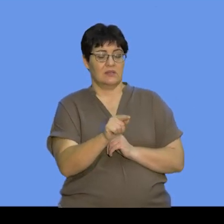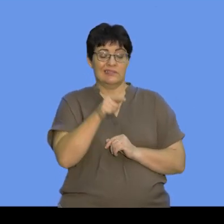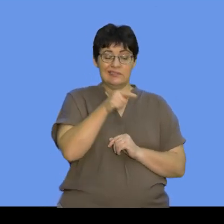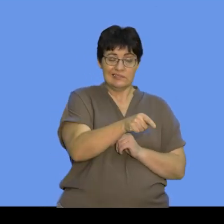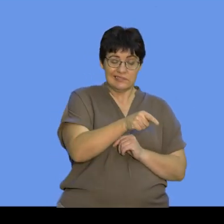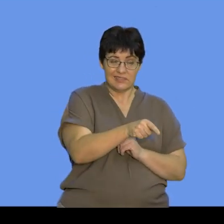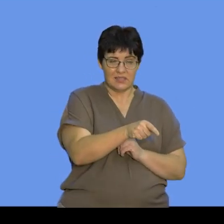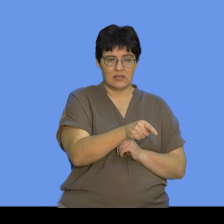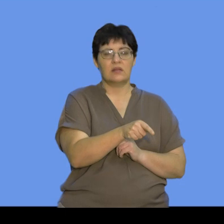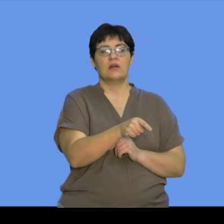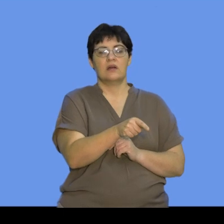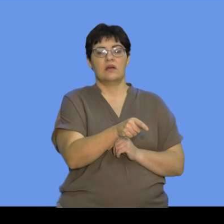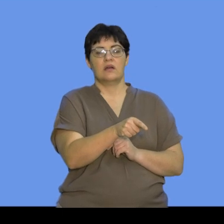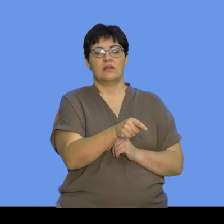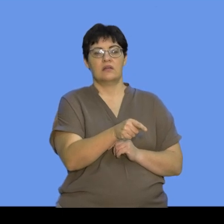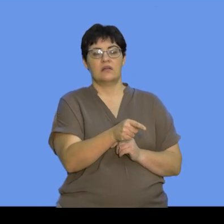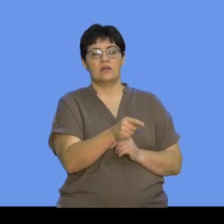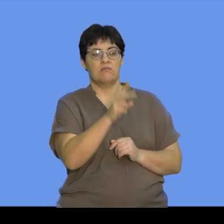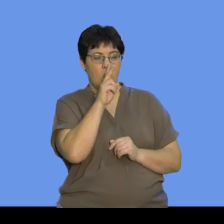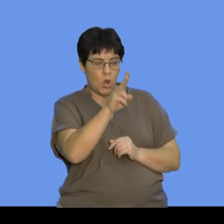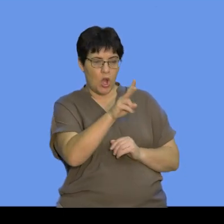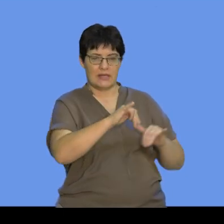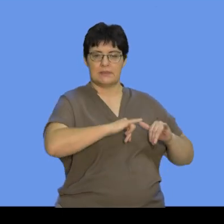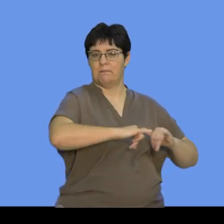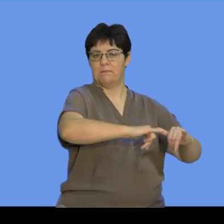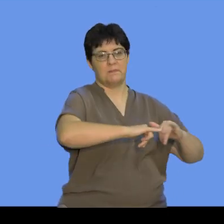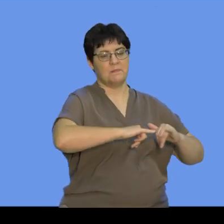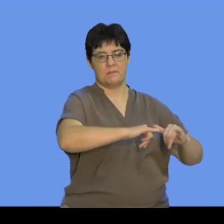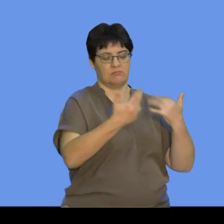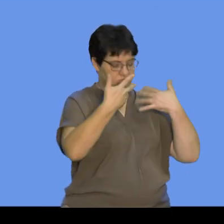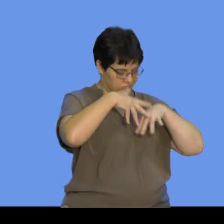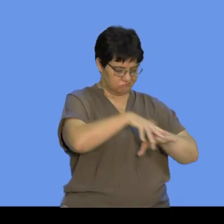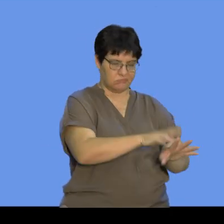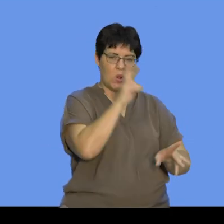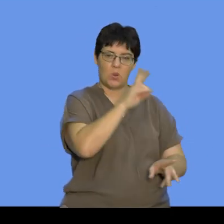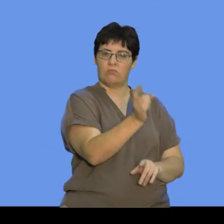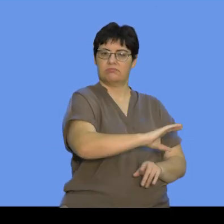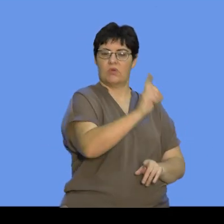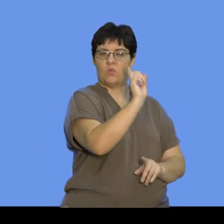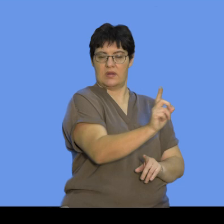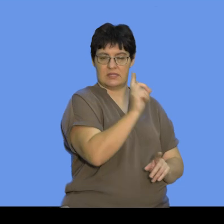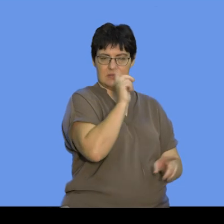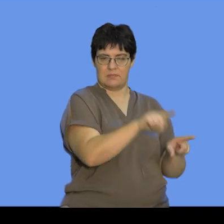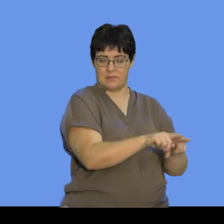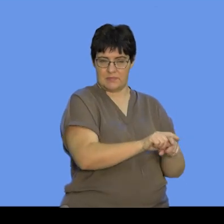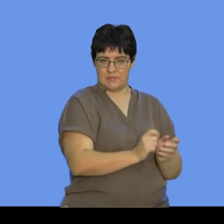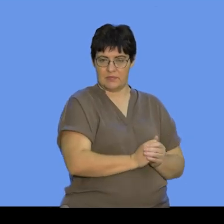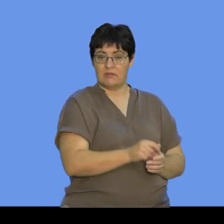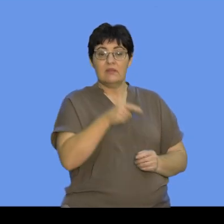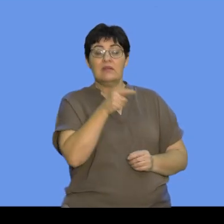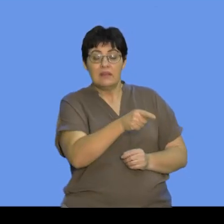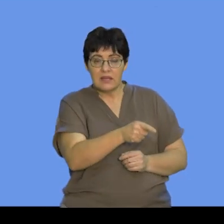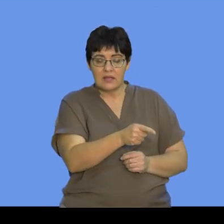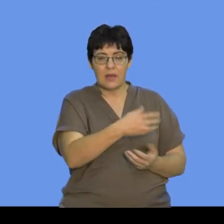the composition is uniform, okay? We'll talk about that. So when components of a homogeneous mixture cannot